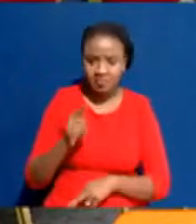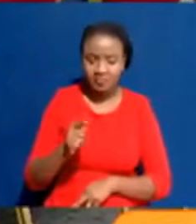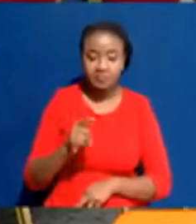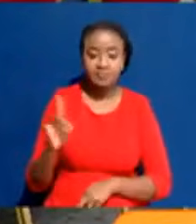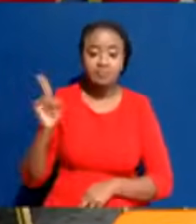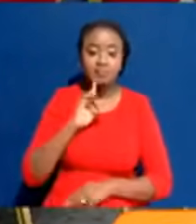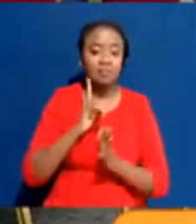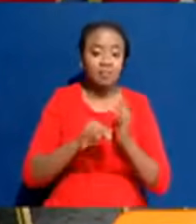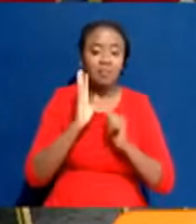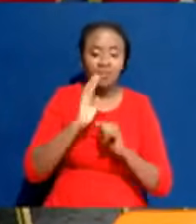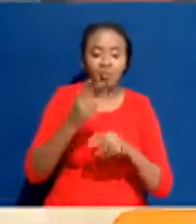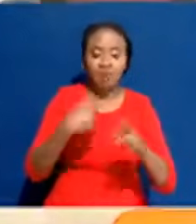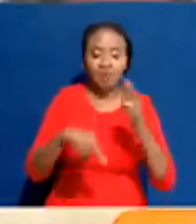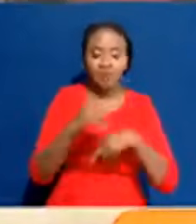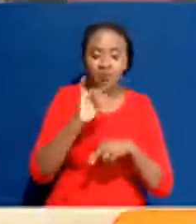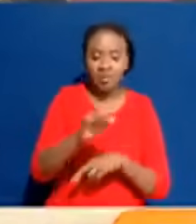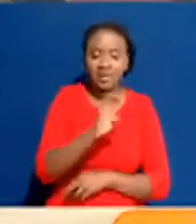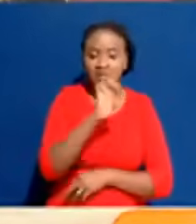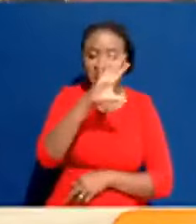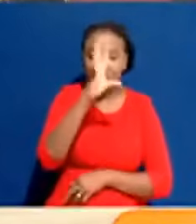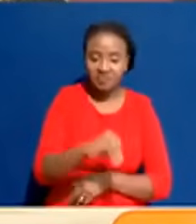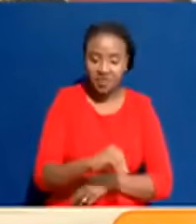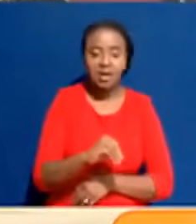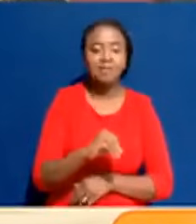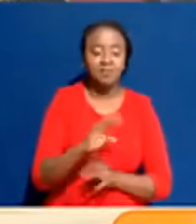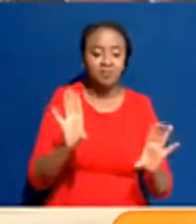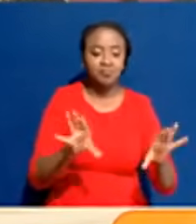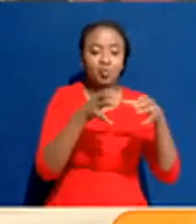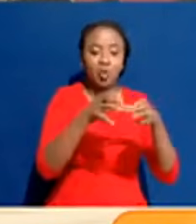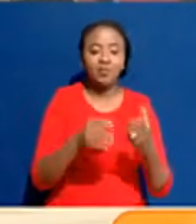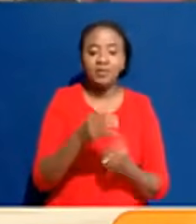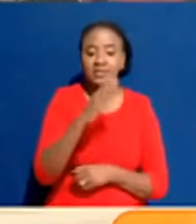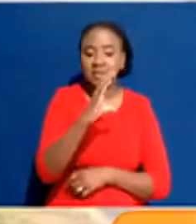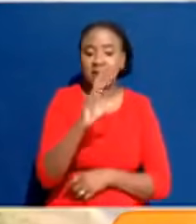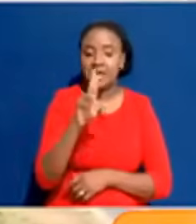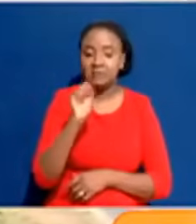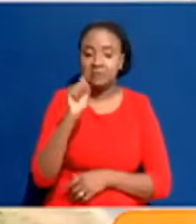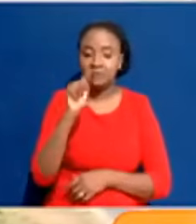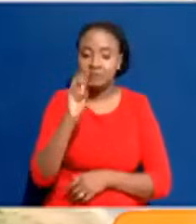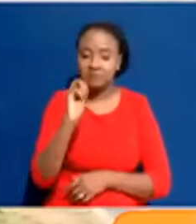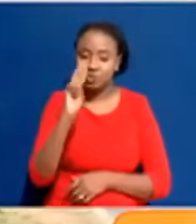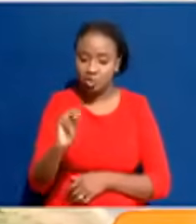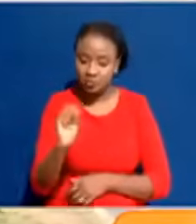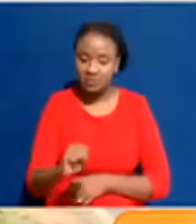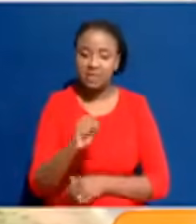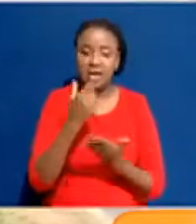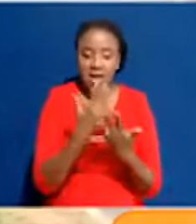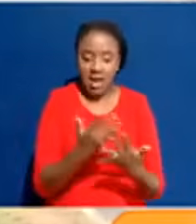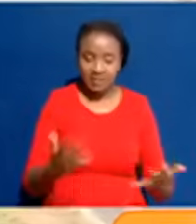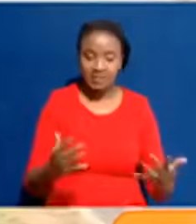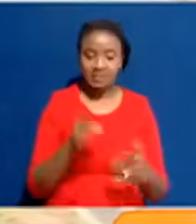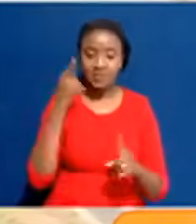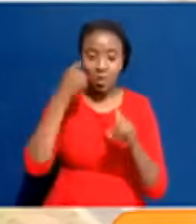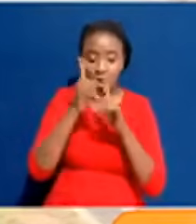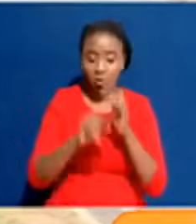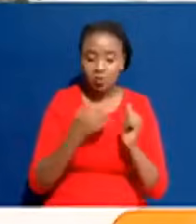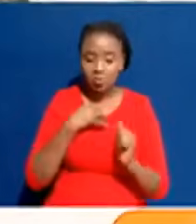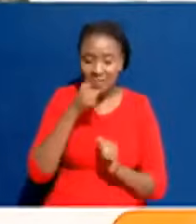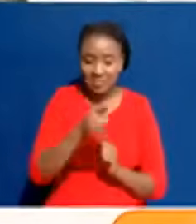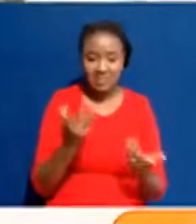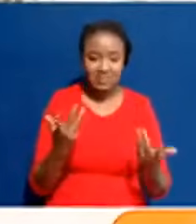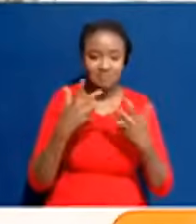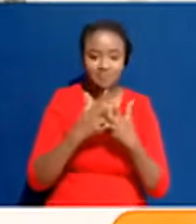reviewing the East African Community Customs Management Act 2010 with a view of amending the controversial proposals to make them more